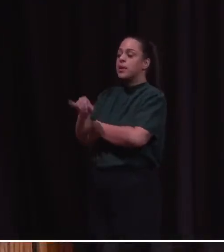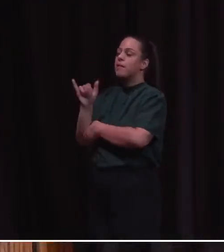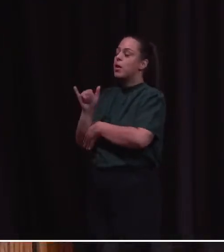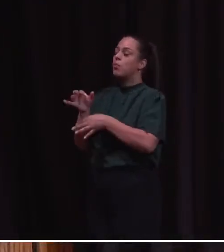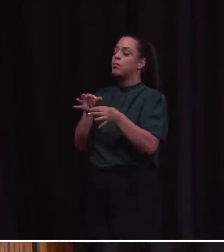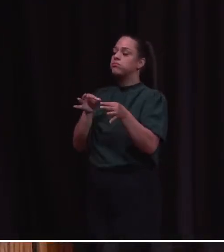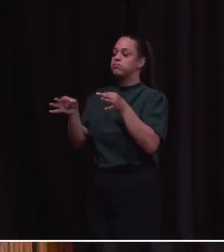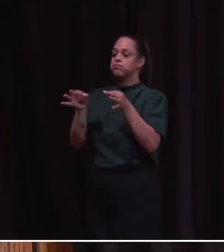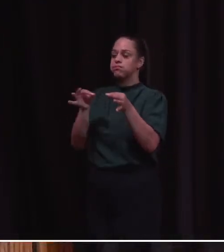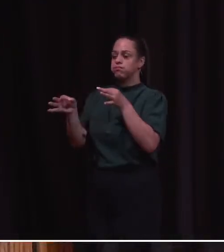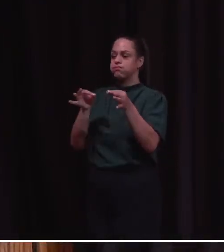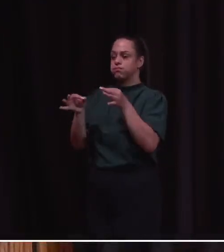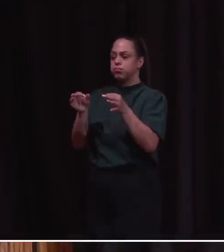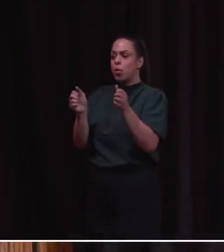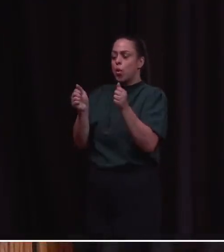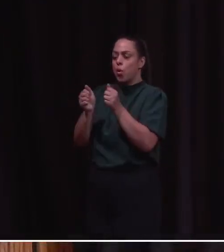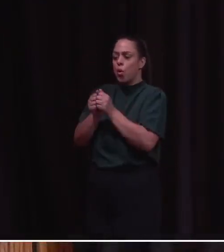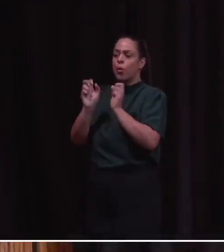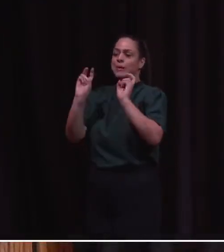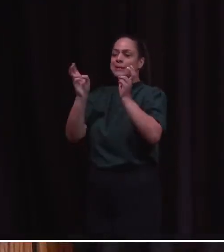non-whites.